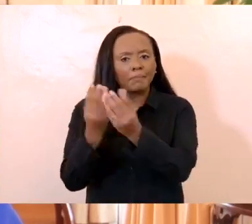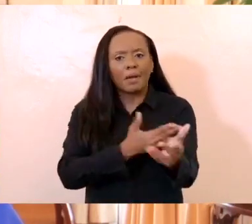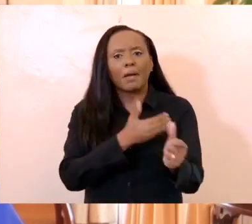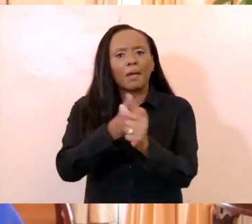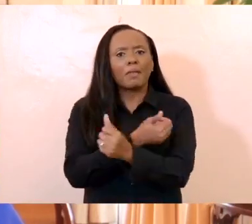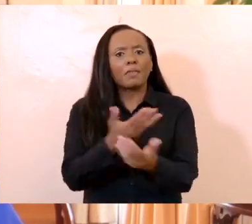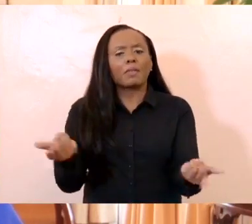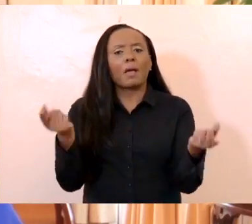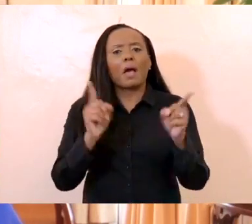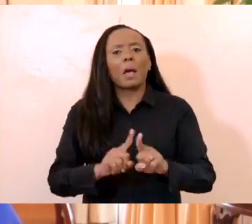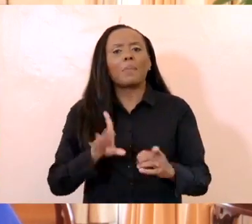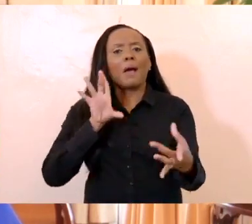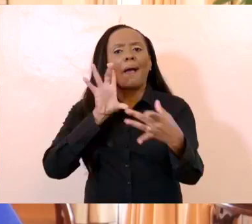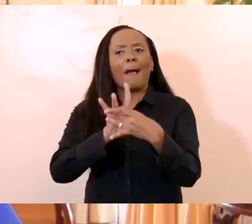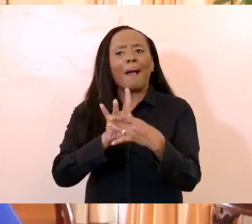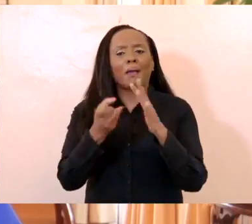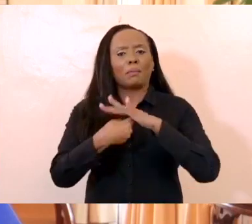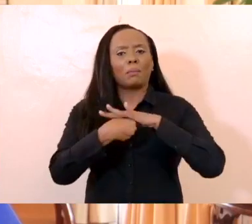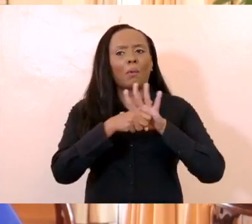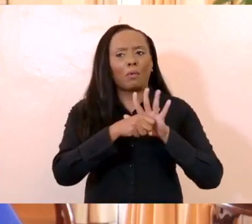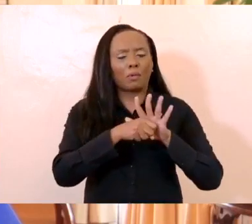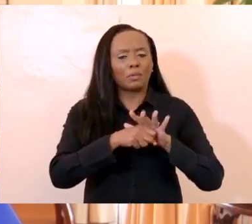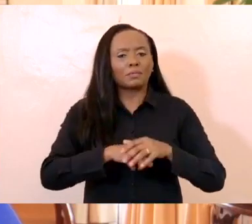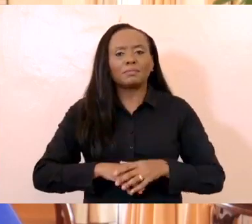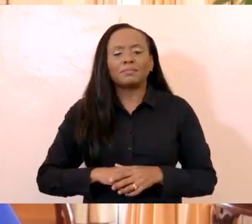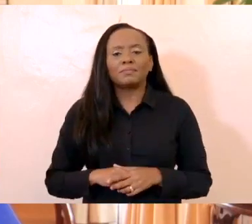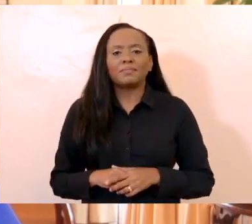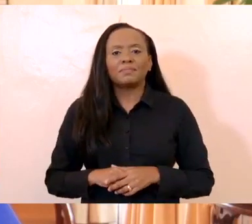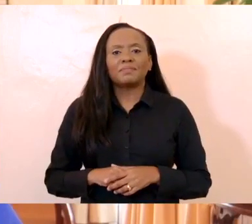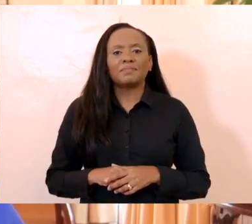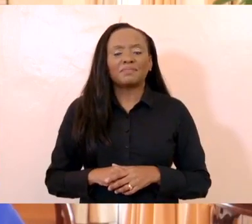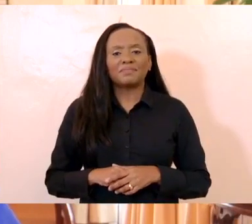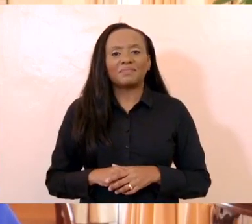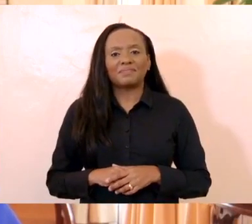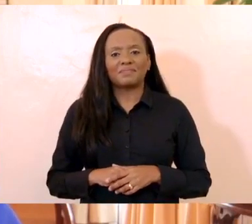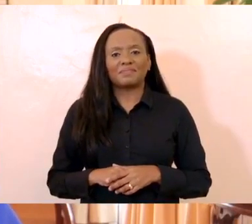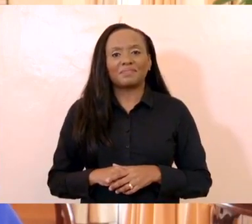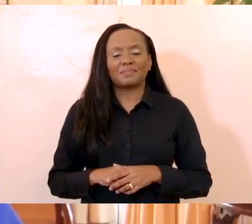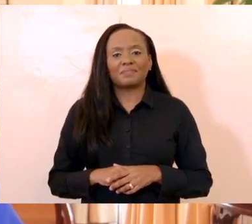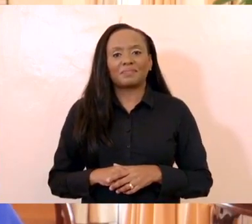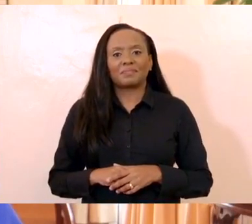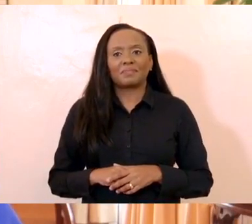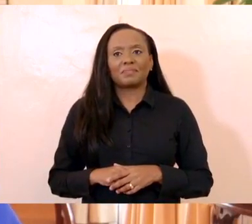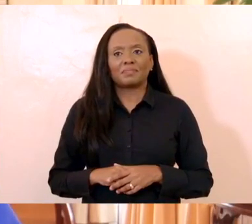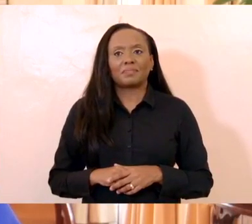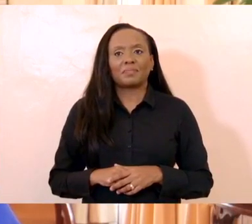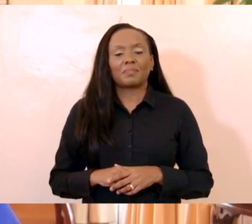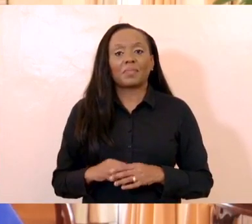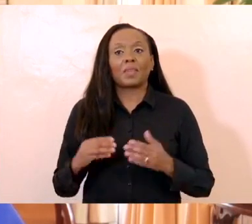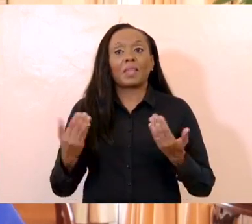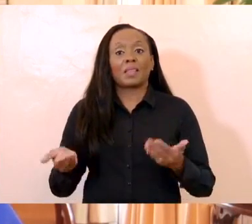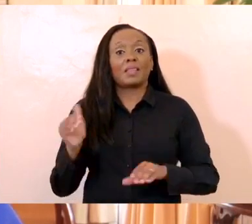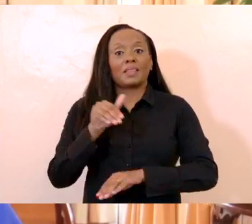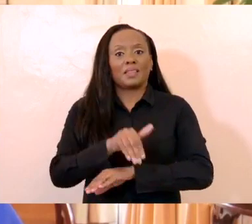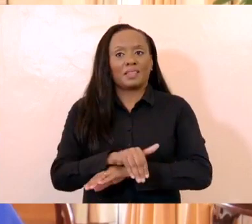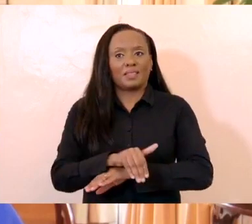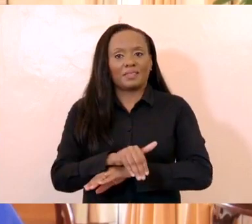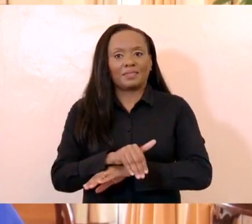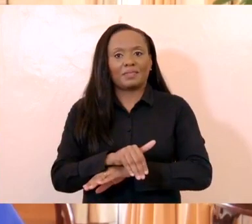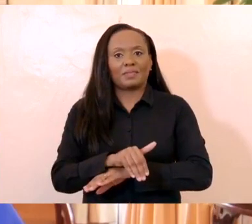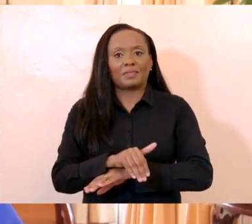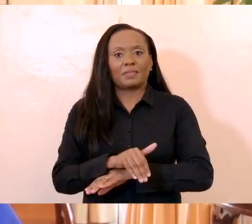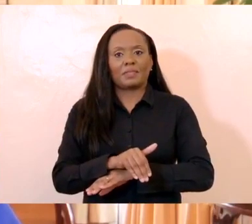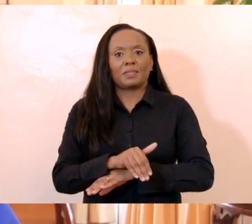is happening in the island in relation to COVID-19. Here to join us this evening to make a